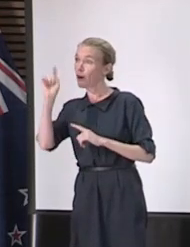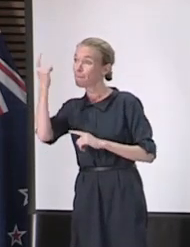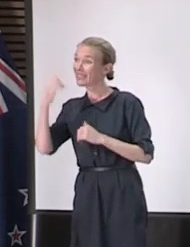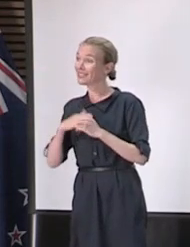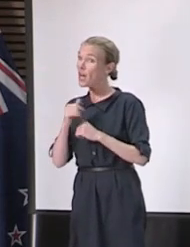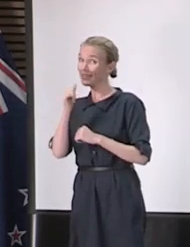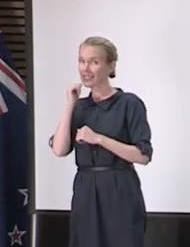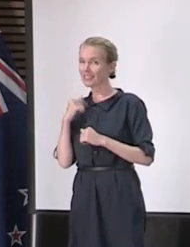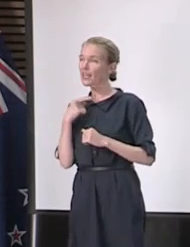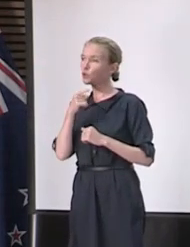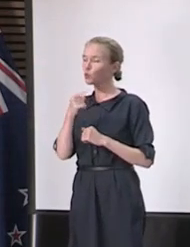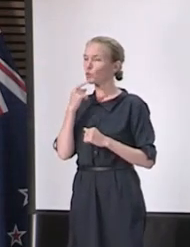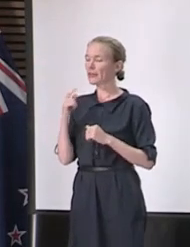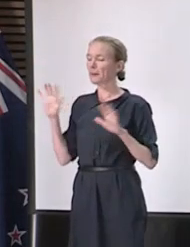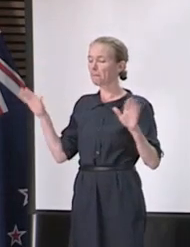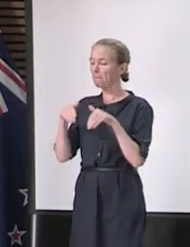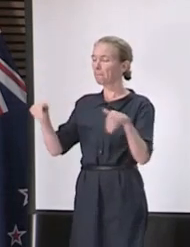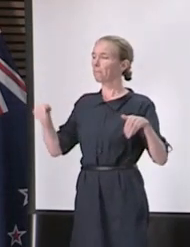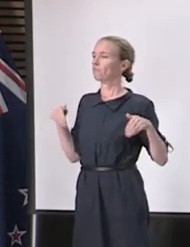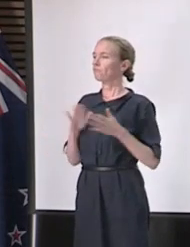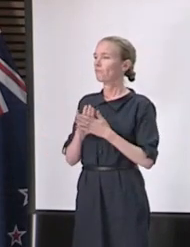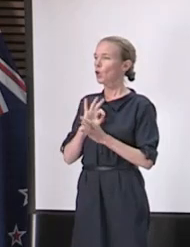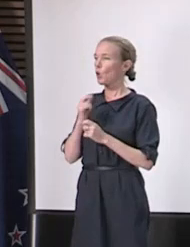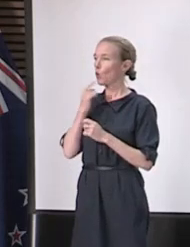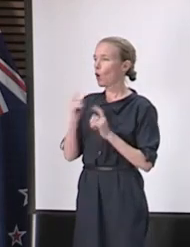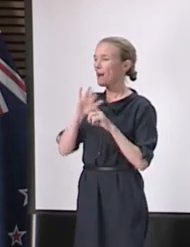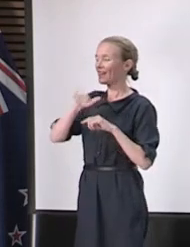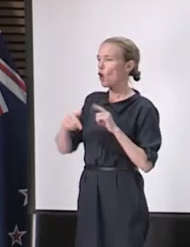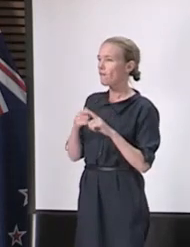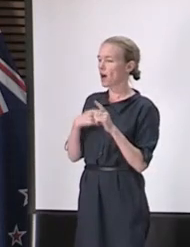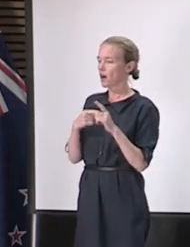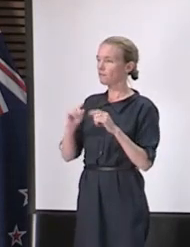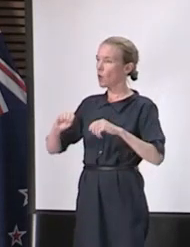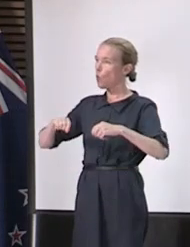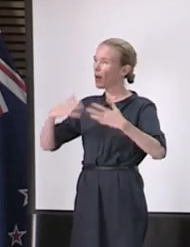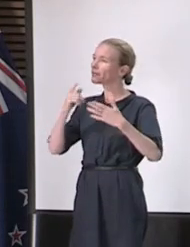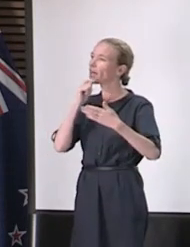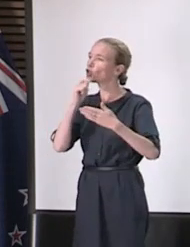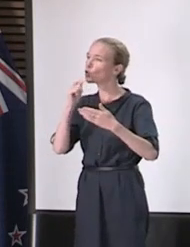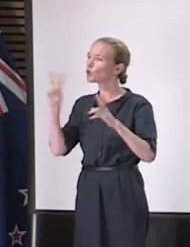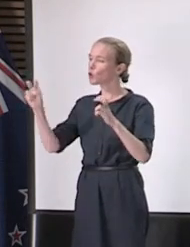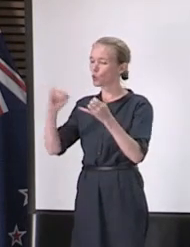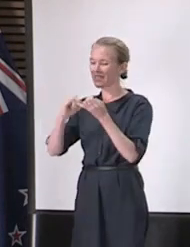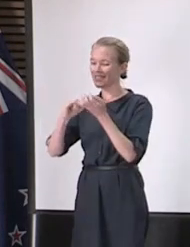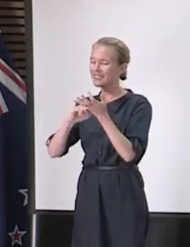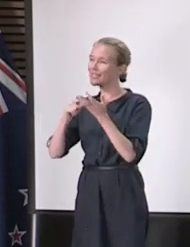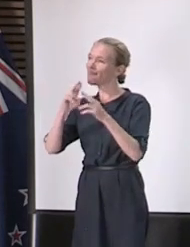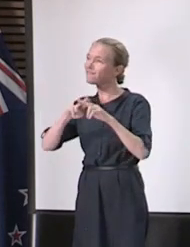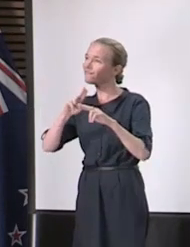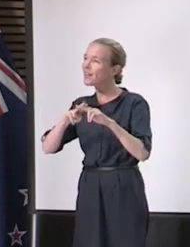because the government itself might be commercially interested in buying stuff? That is a huge assumption.